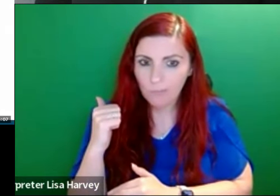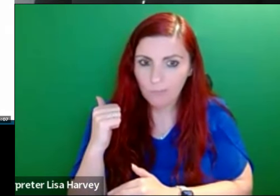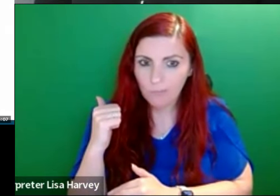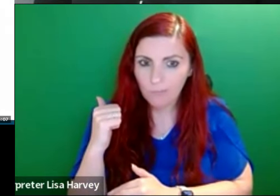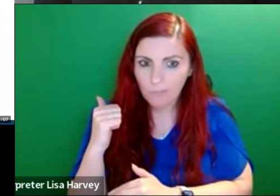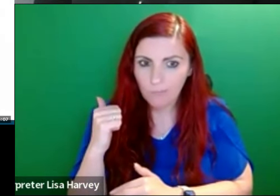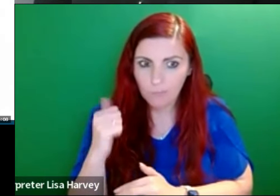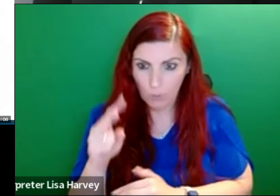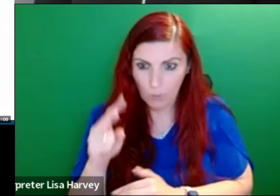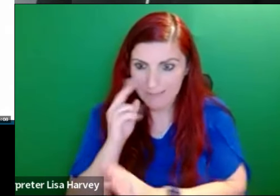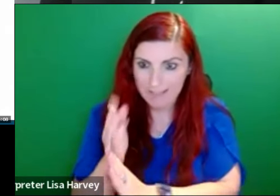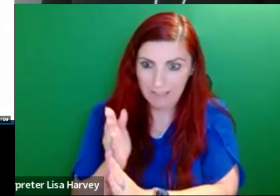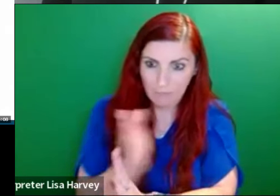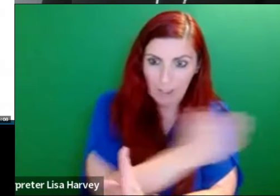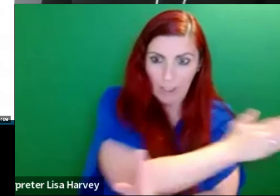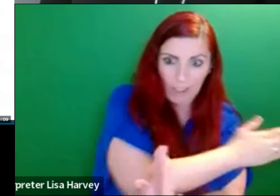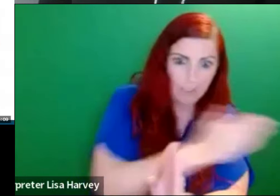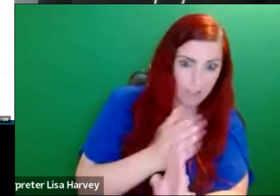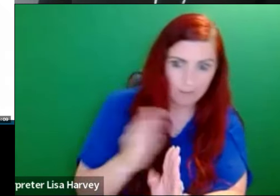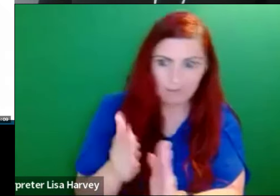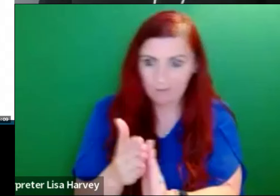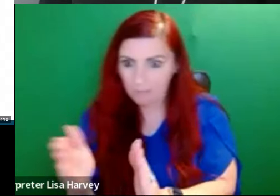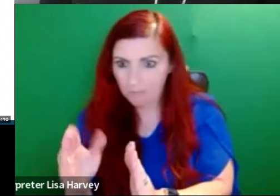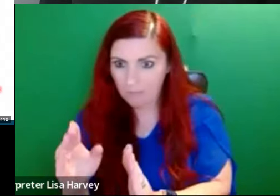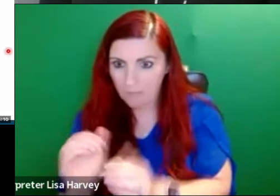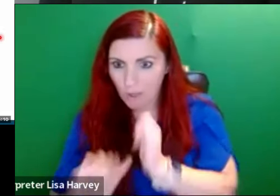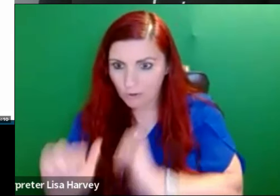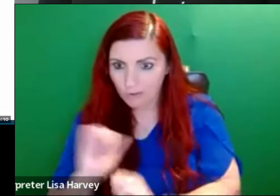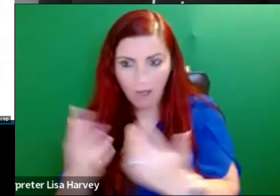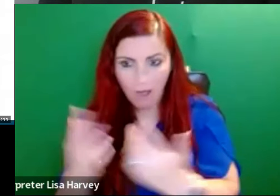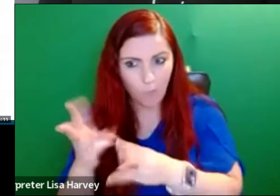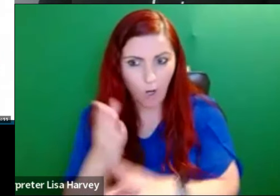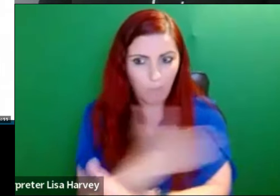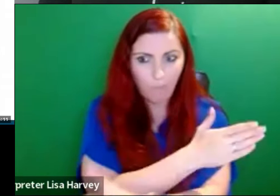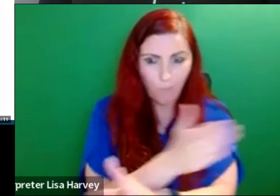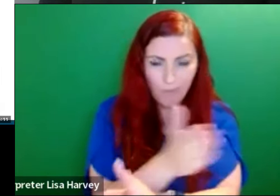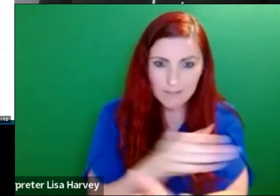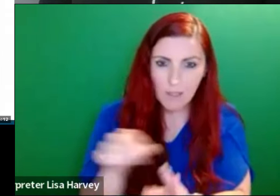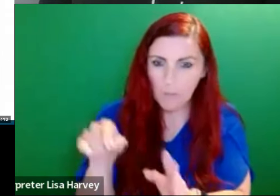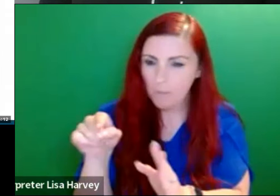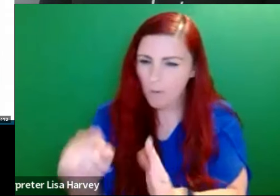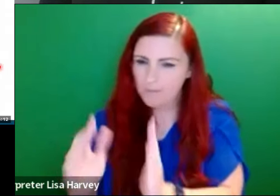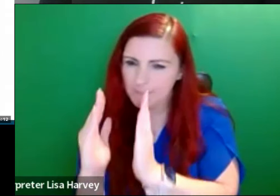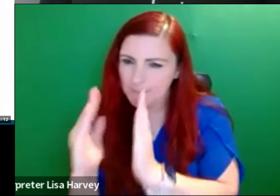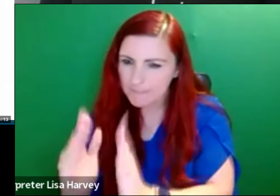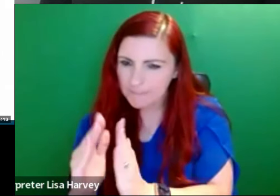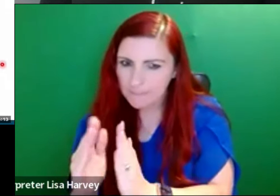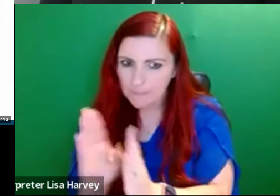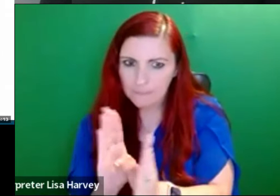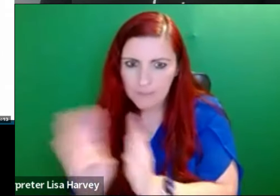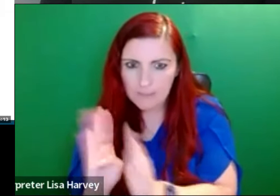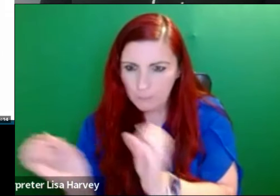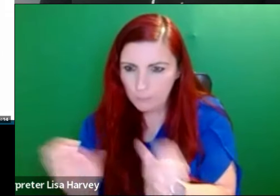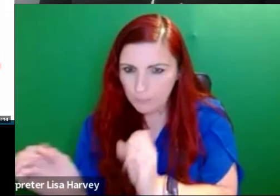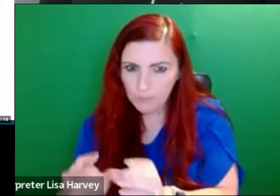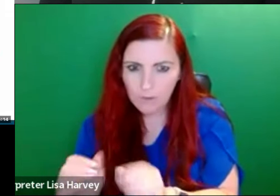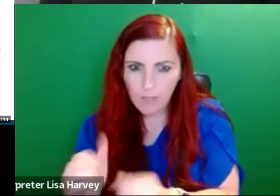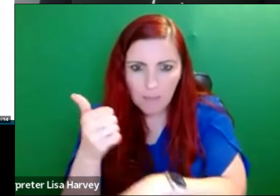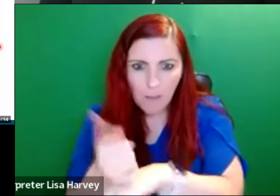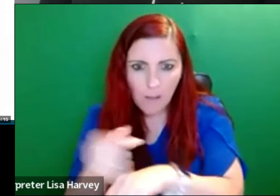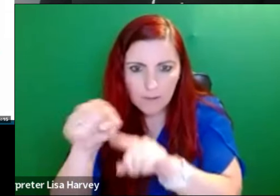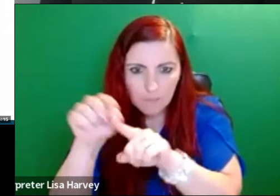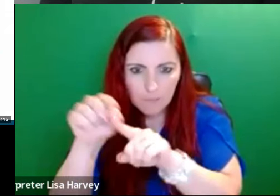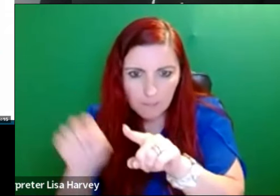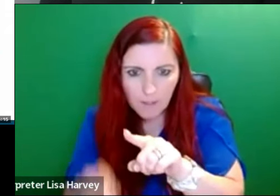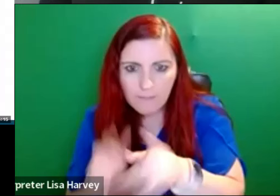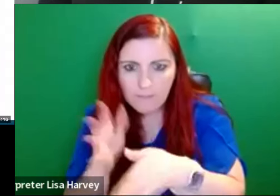amount of work before we even got to modern linguistics. And this whole area here is getting quite cluttered because all of this stuff down the bottom is sign language